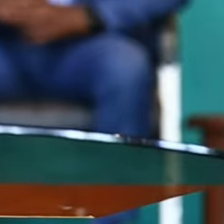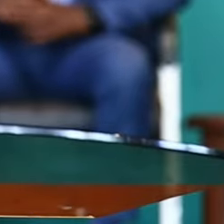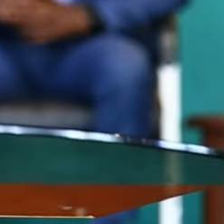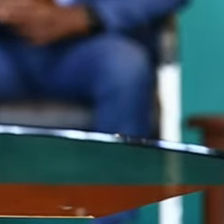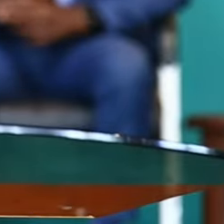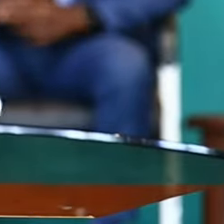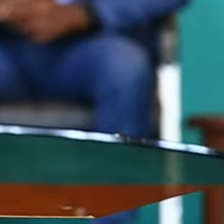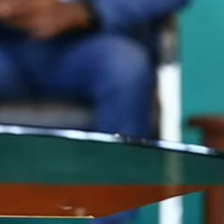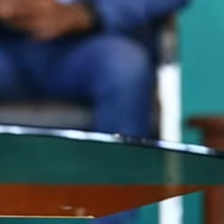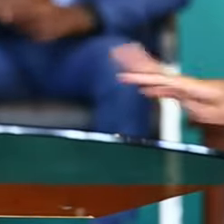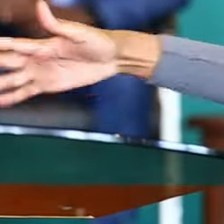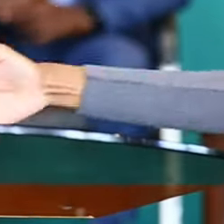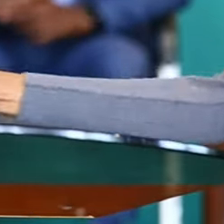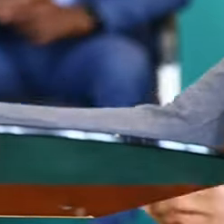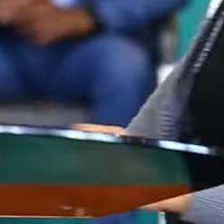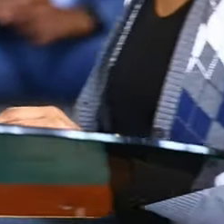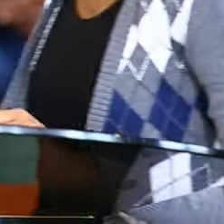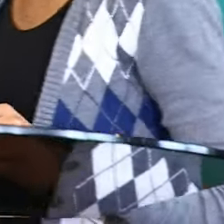blessed.